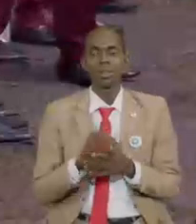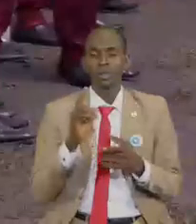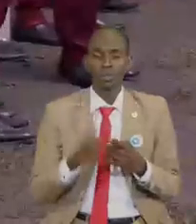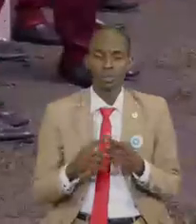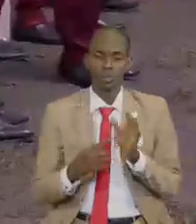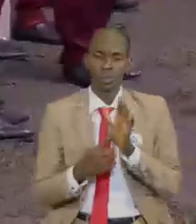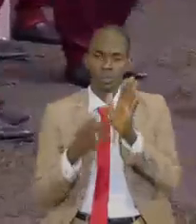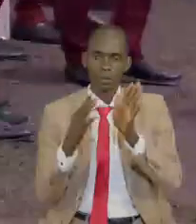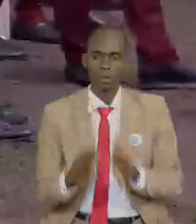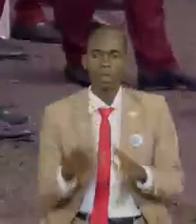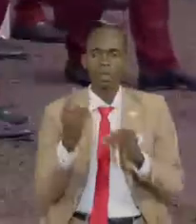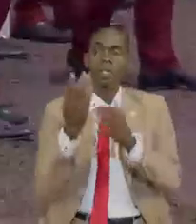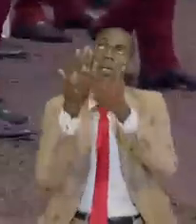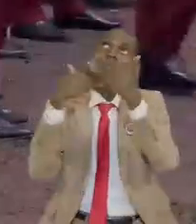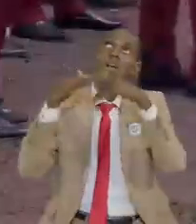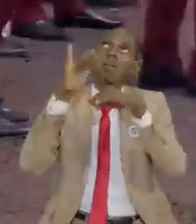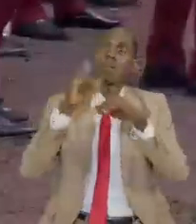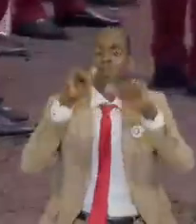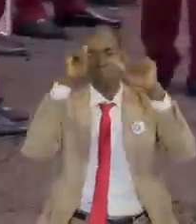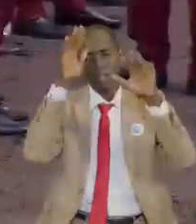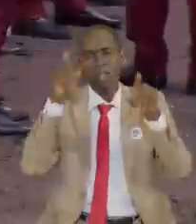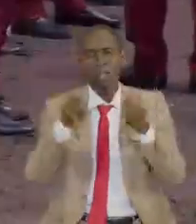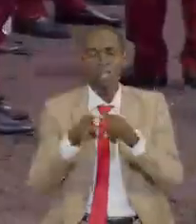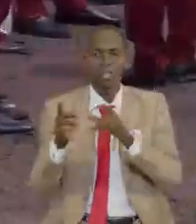the Heavenly Father like Jesus.